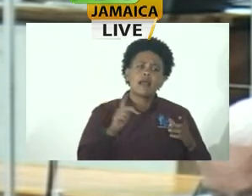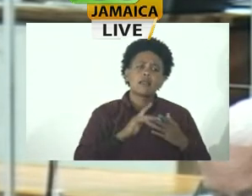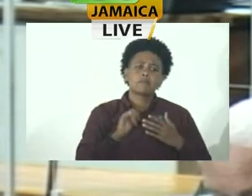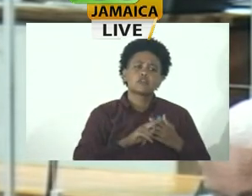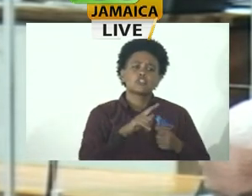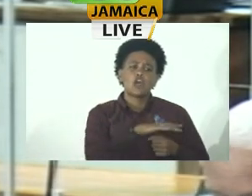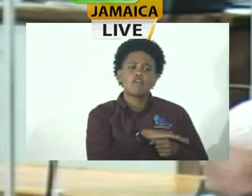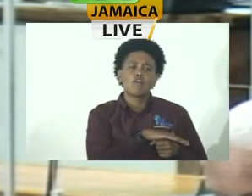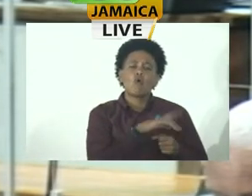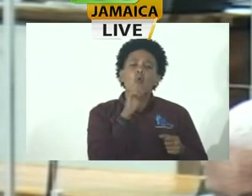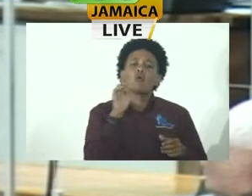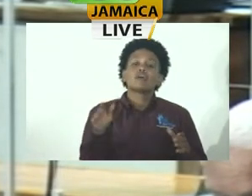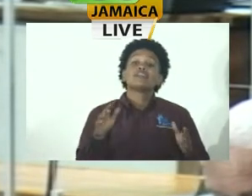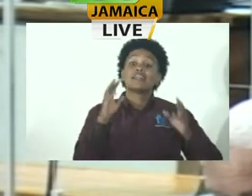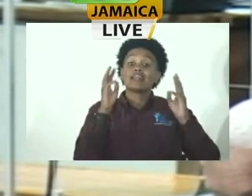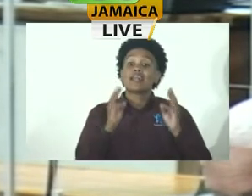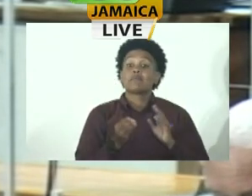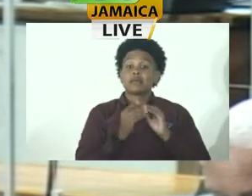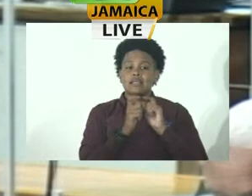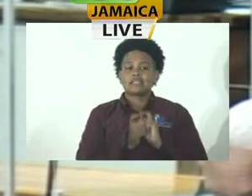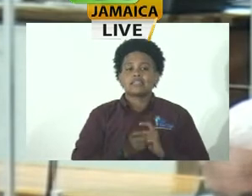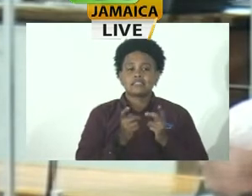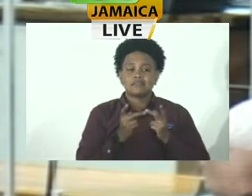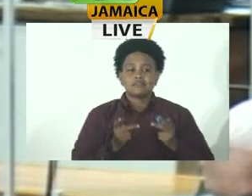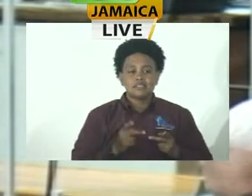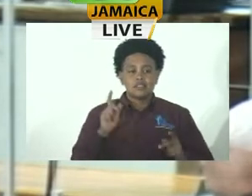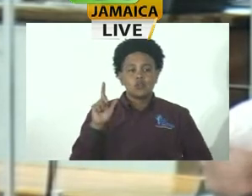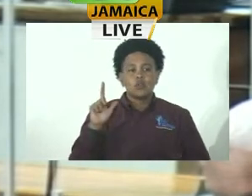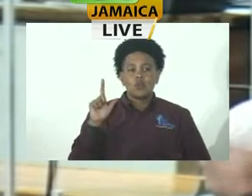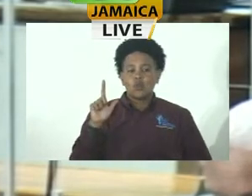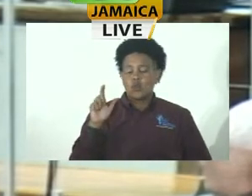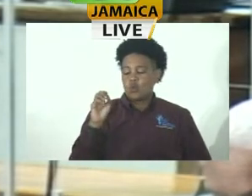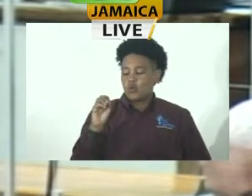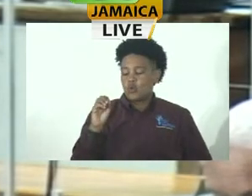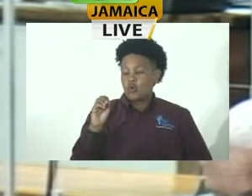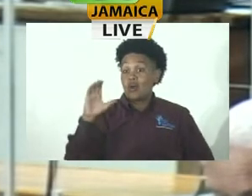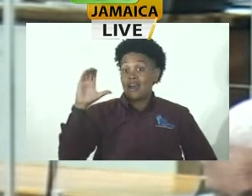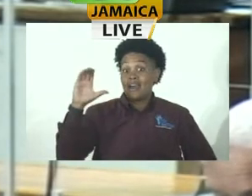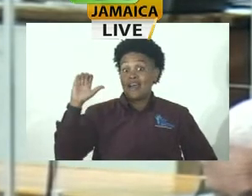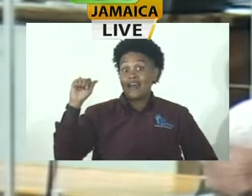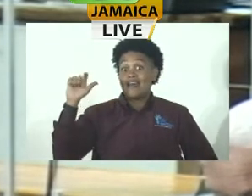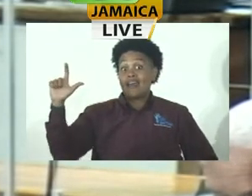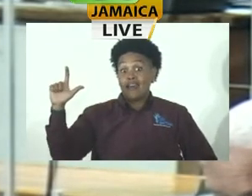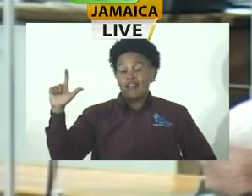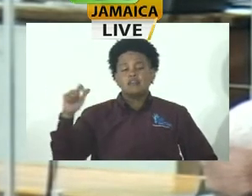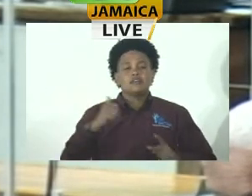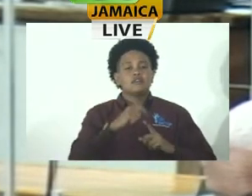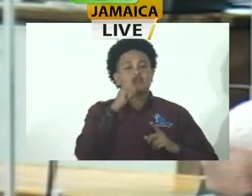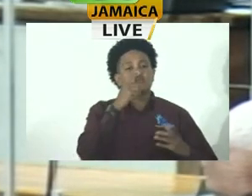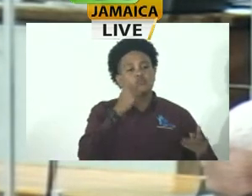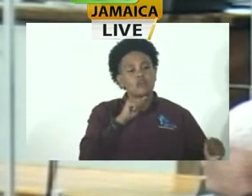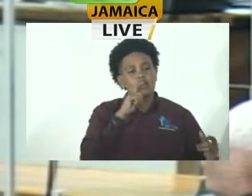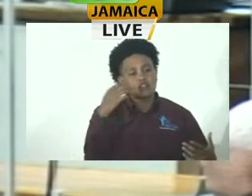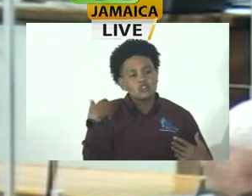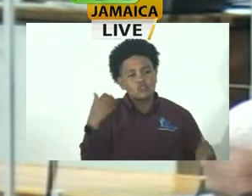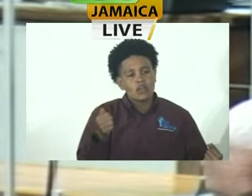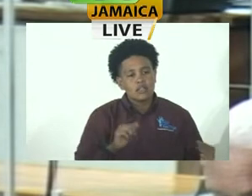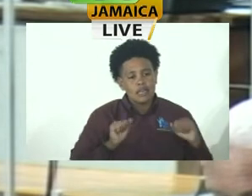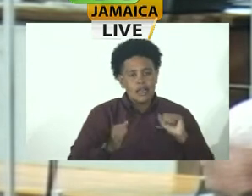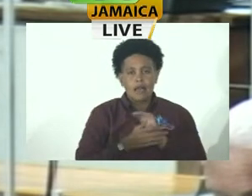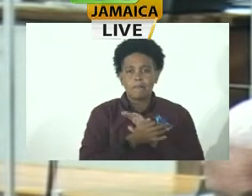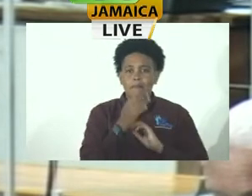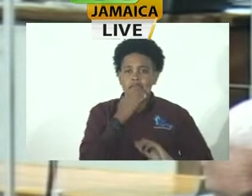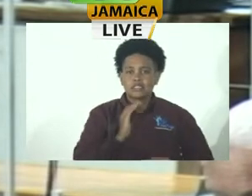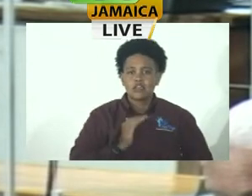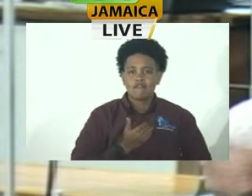climate adaptive living facility local which seeks to strengthen the capacity of our municipal corporations to